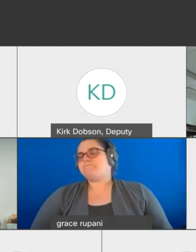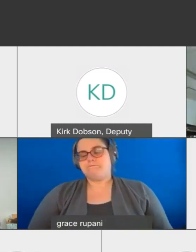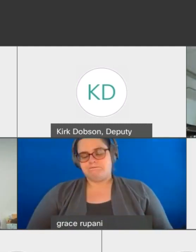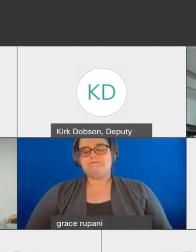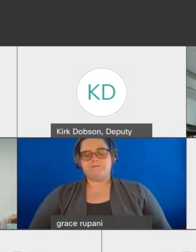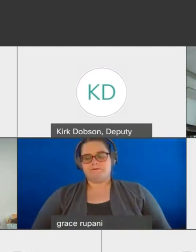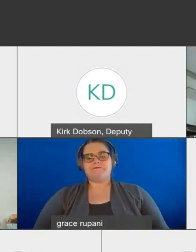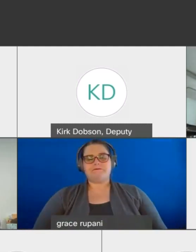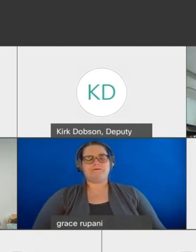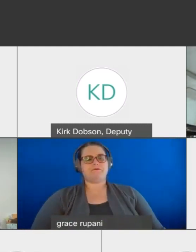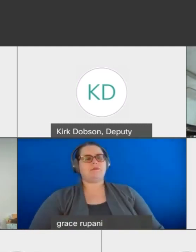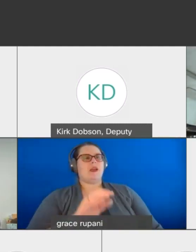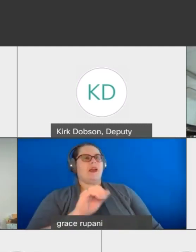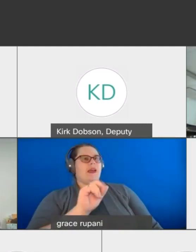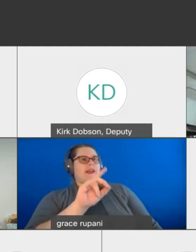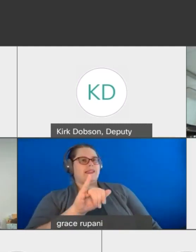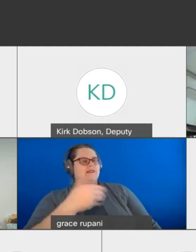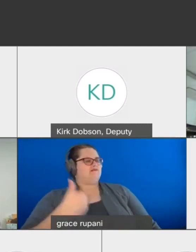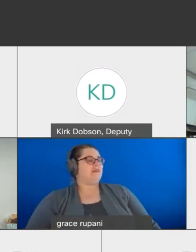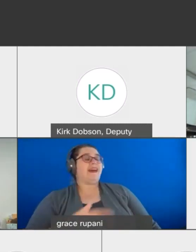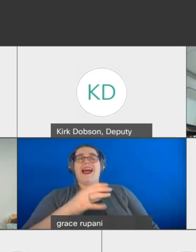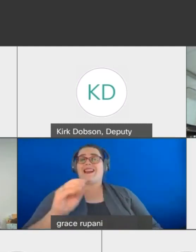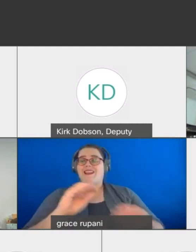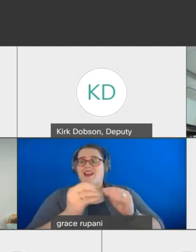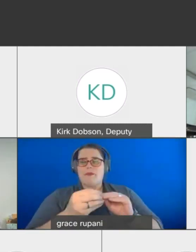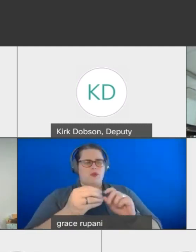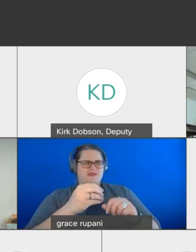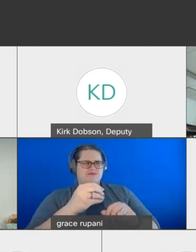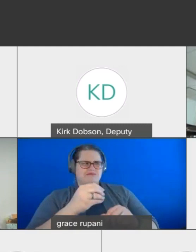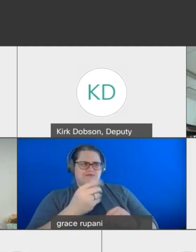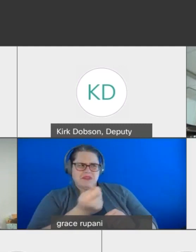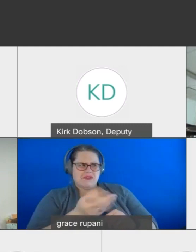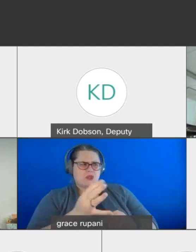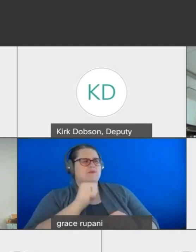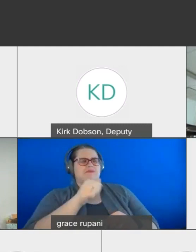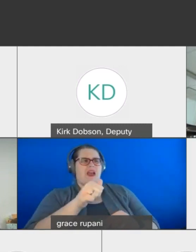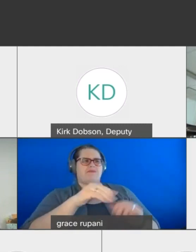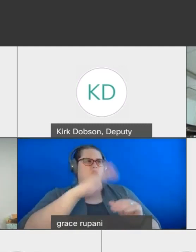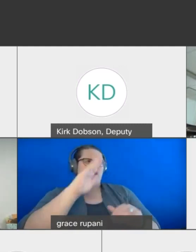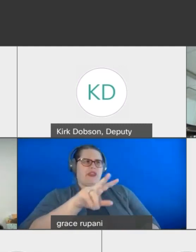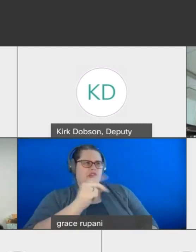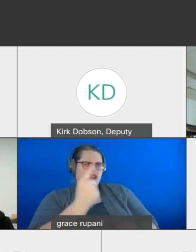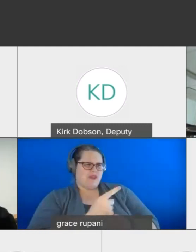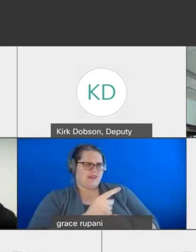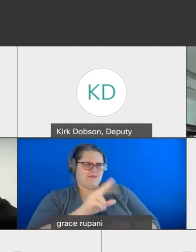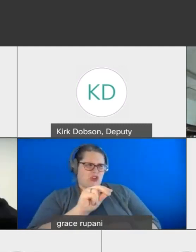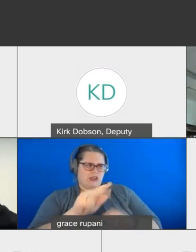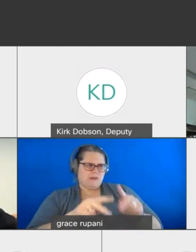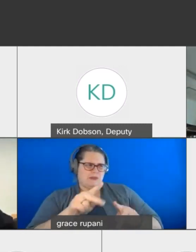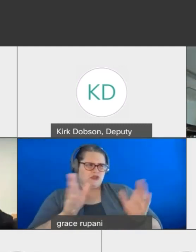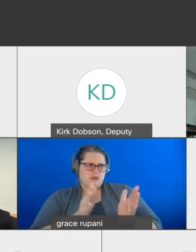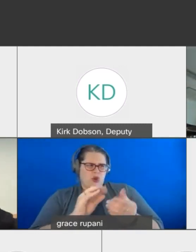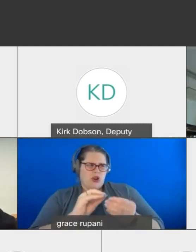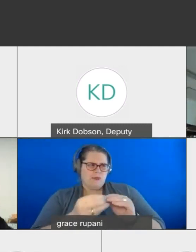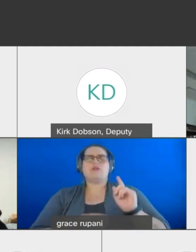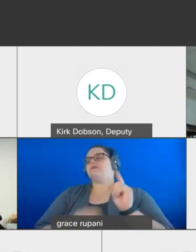And the number was no more than 30, wasn't it? It was approximately 30 people. Right. And I did